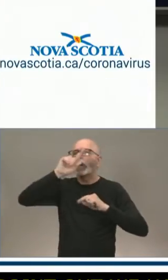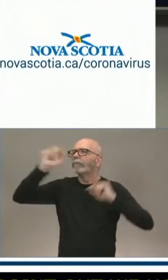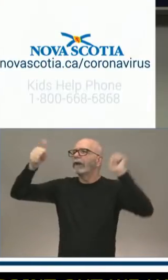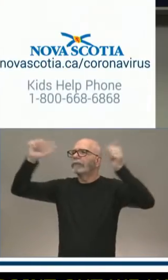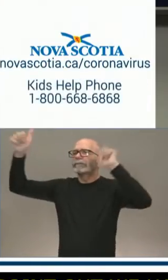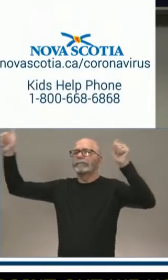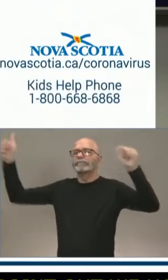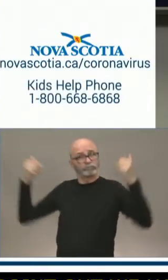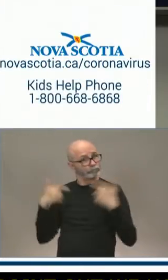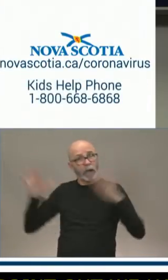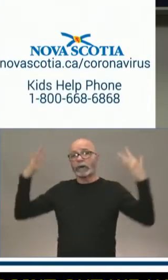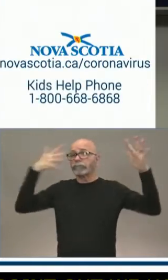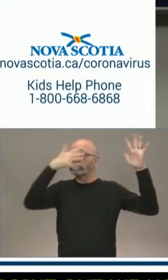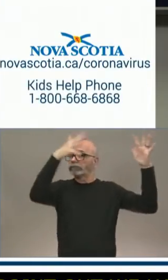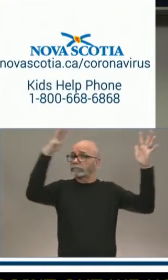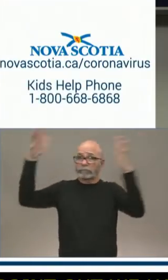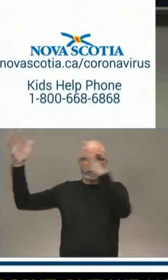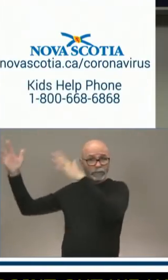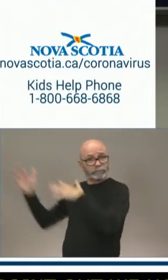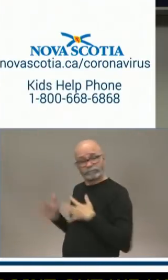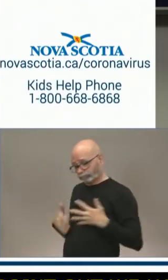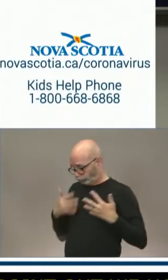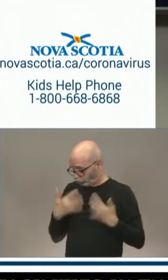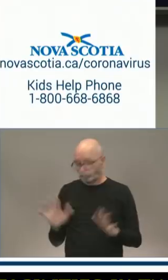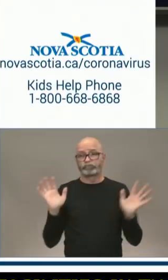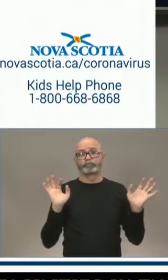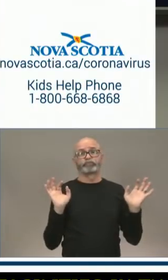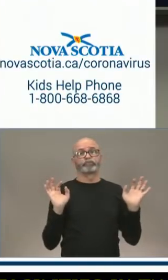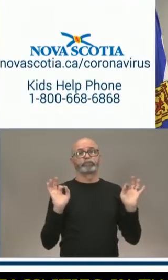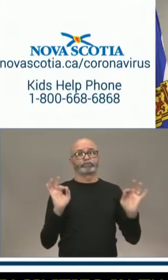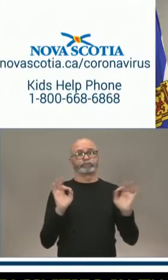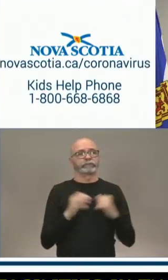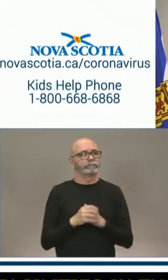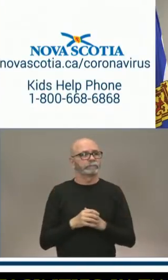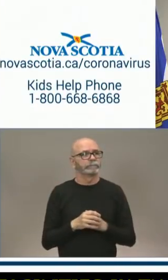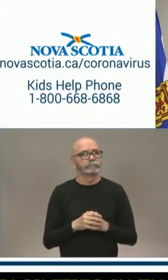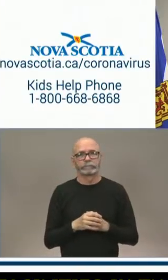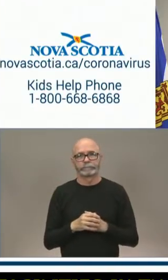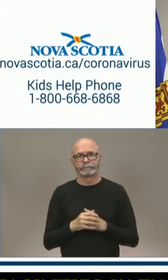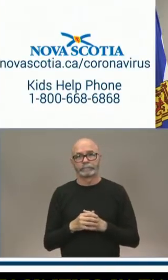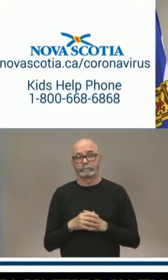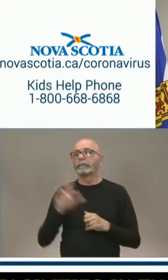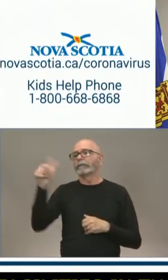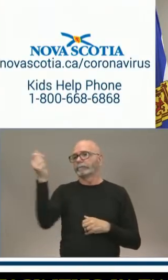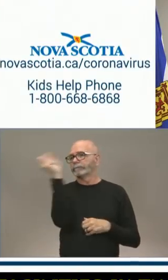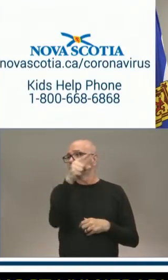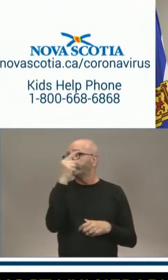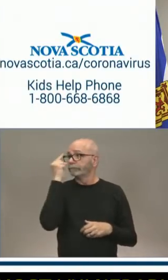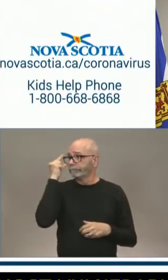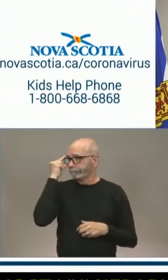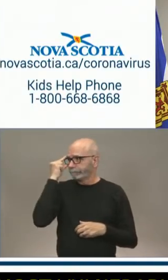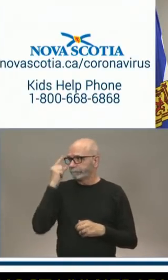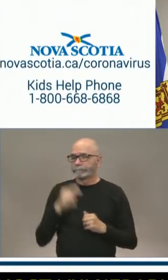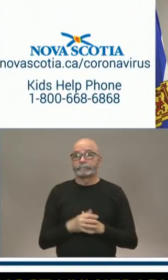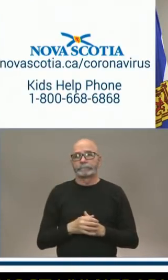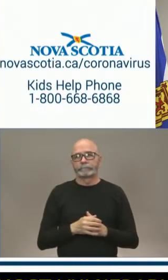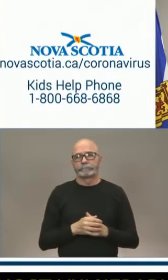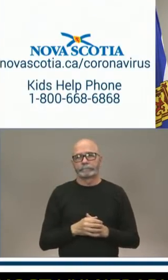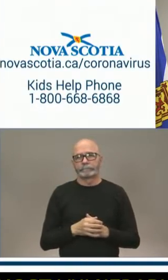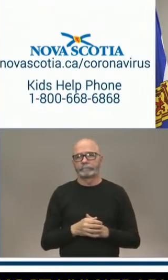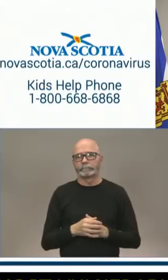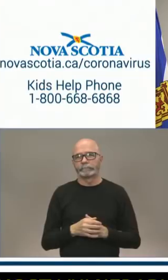communities and vaccinating them as quickly as possible. Go ahead, Alan, with your follow-up. Just back to the Premier. Thank you, Dr.